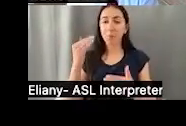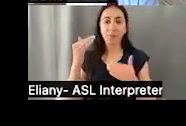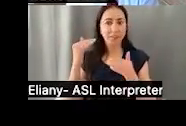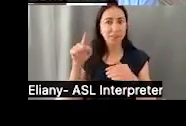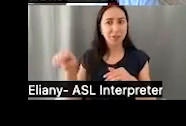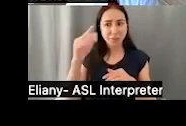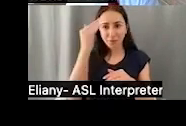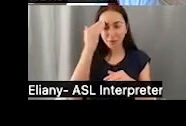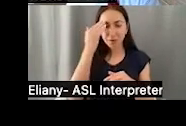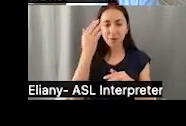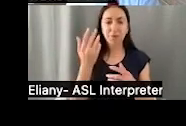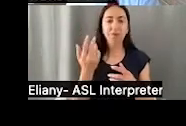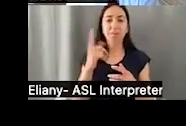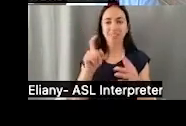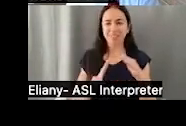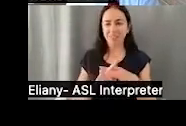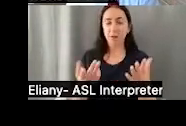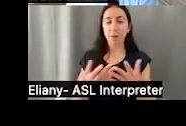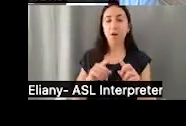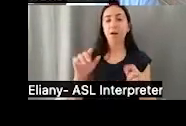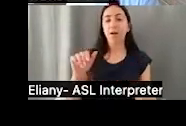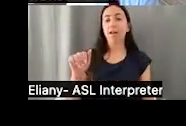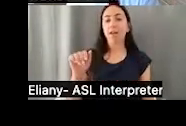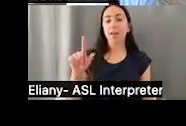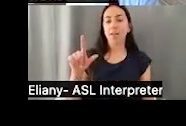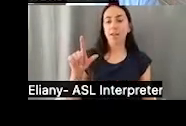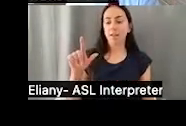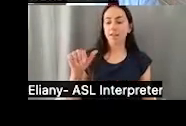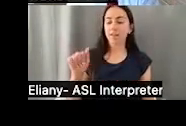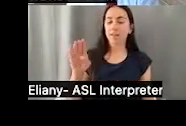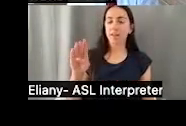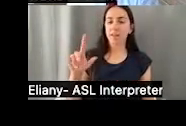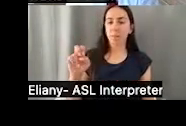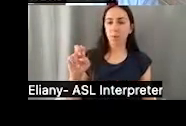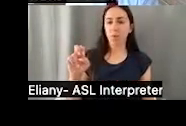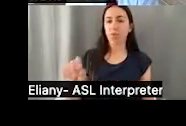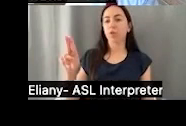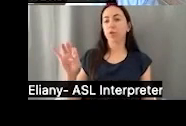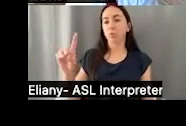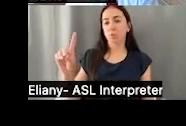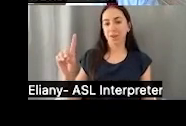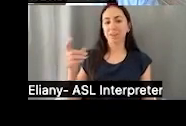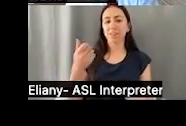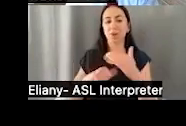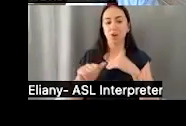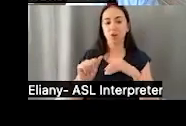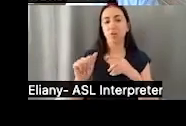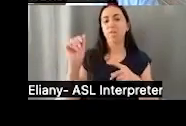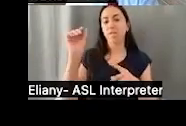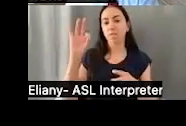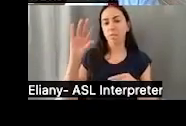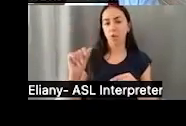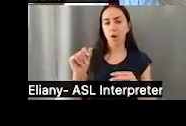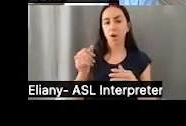the website and attending, but Florida's ABLE program is called ABLE United, and it is administered under the Florida Prepaid College